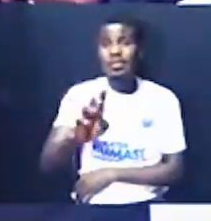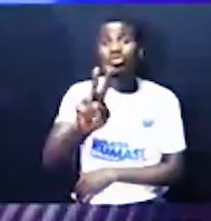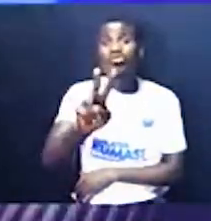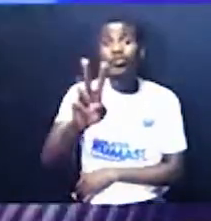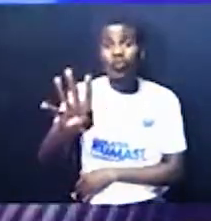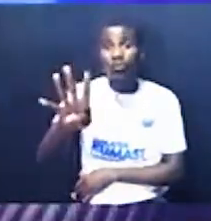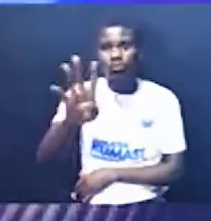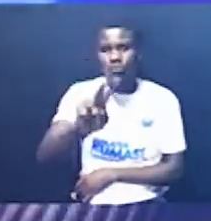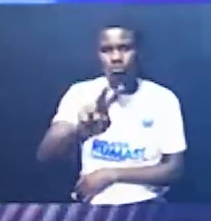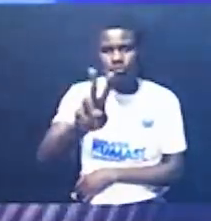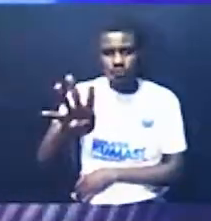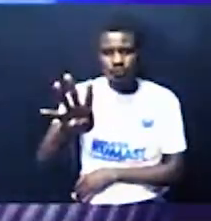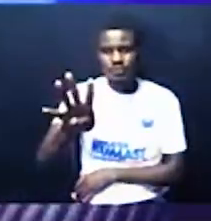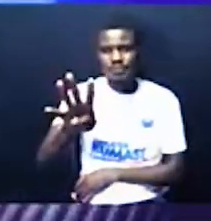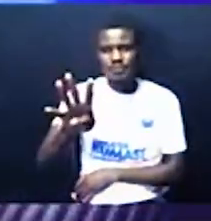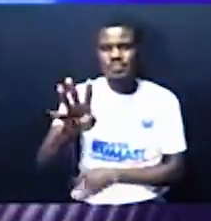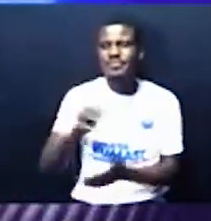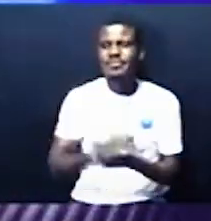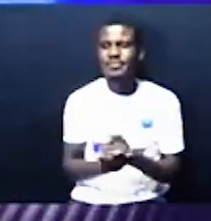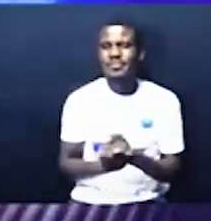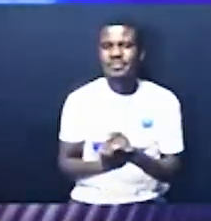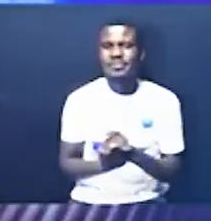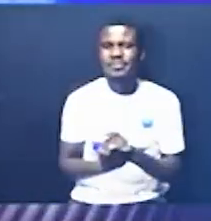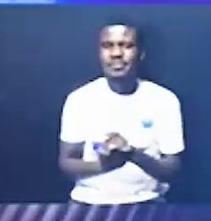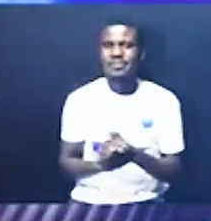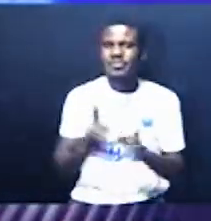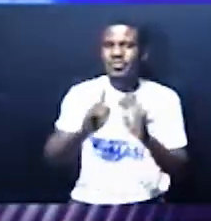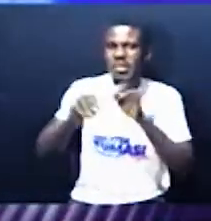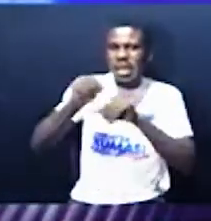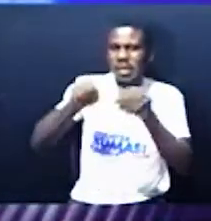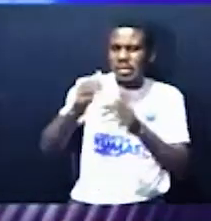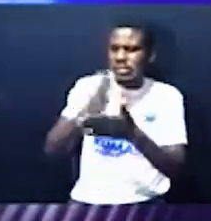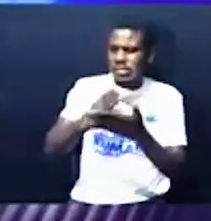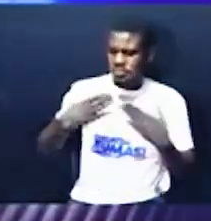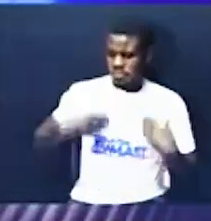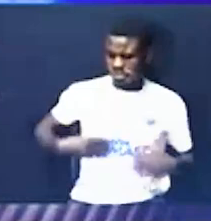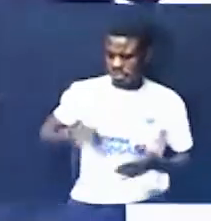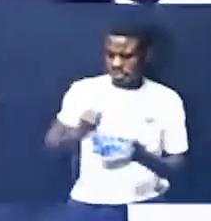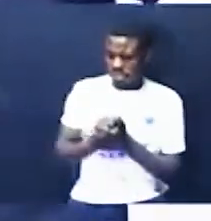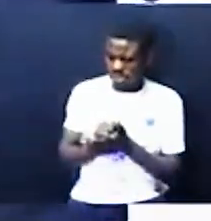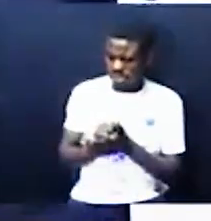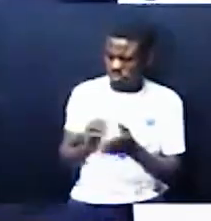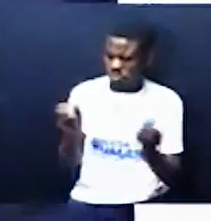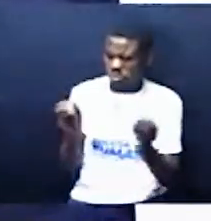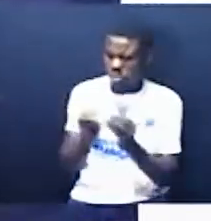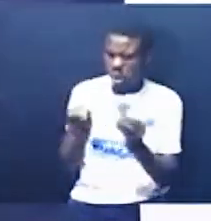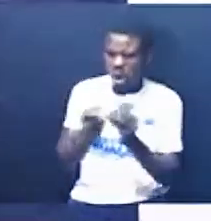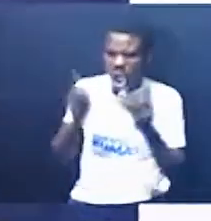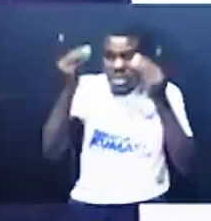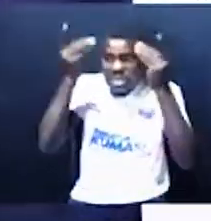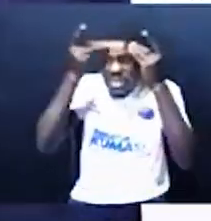24. So we are talking about someone who was infested with demons.